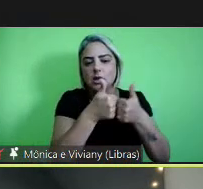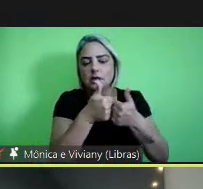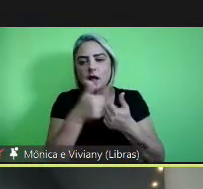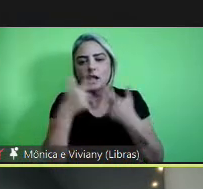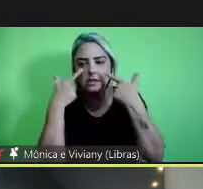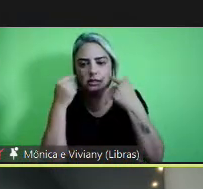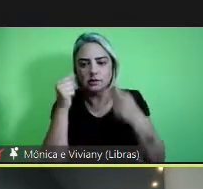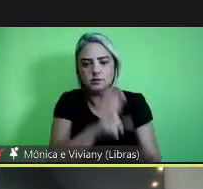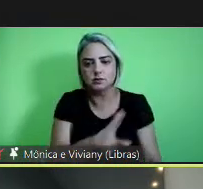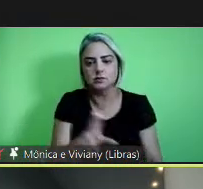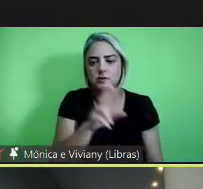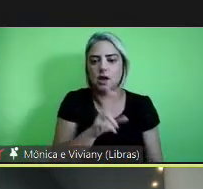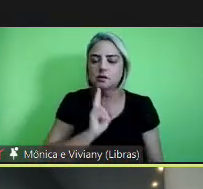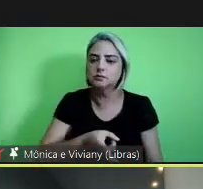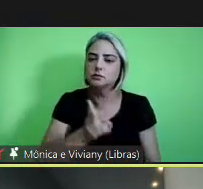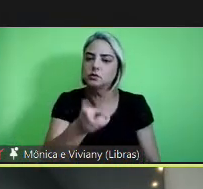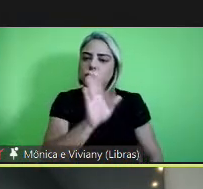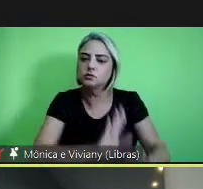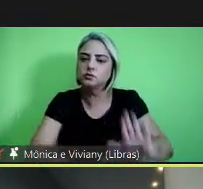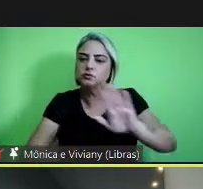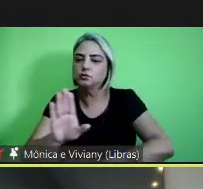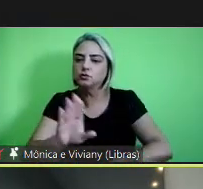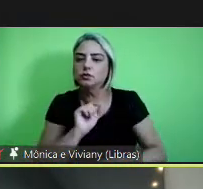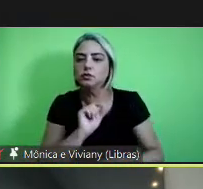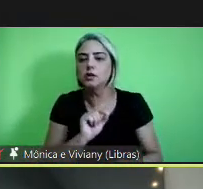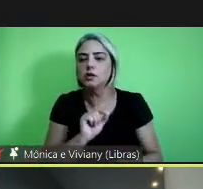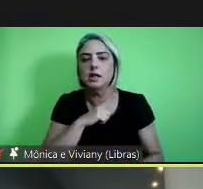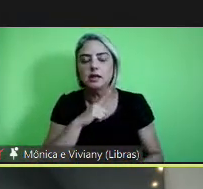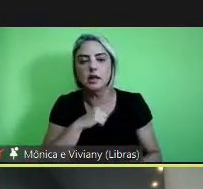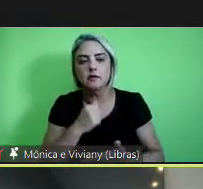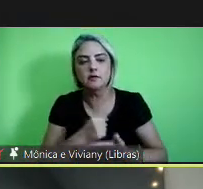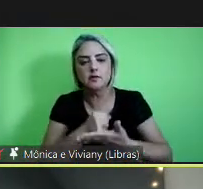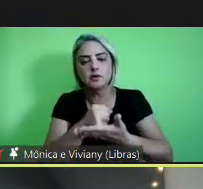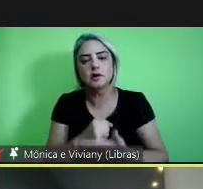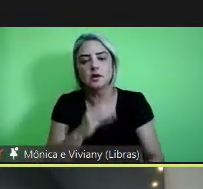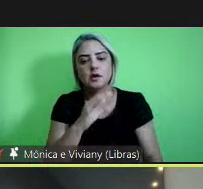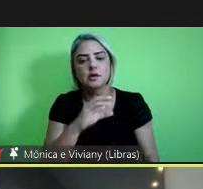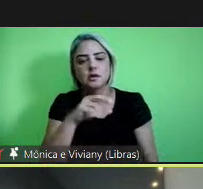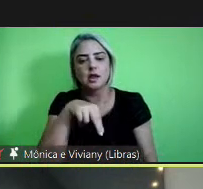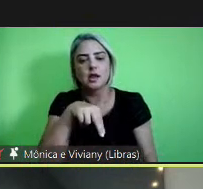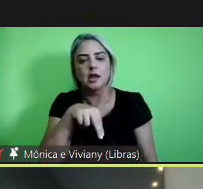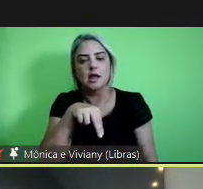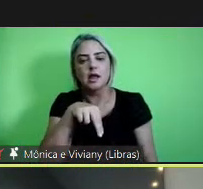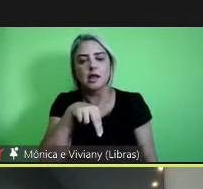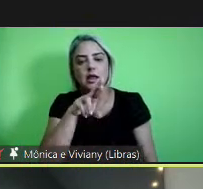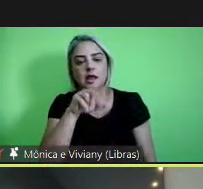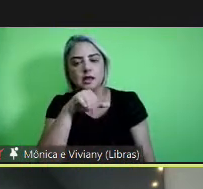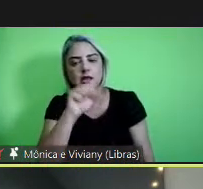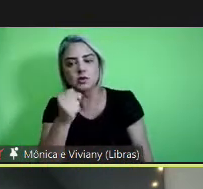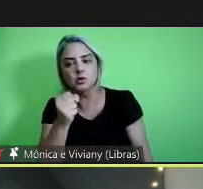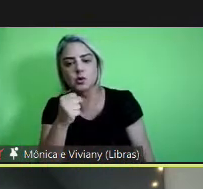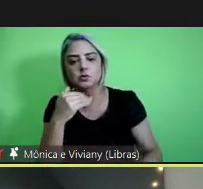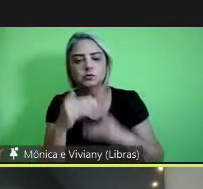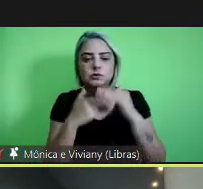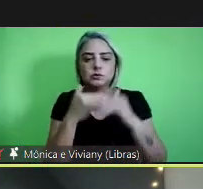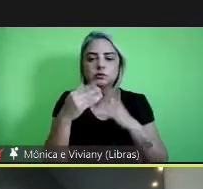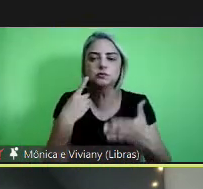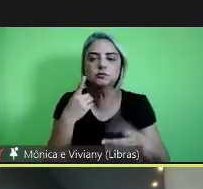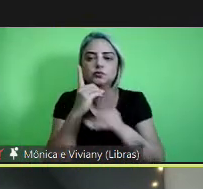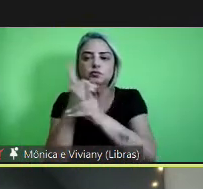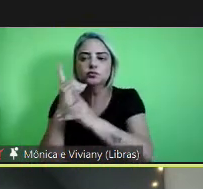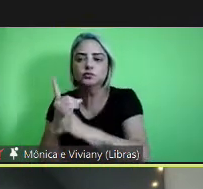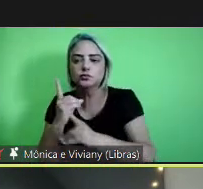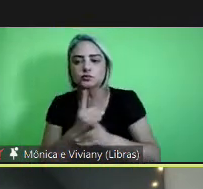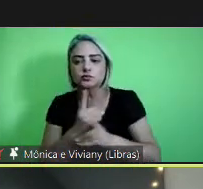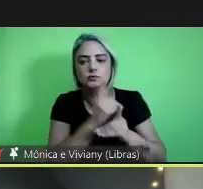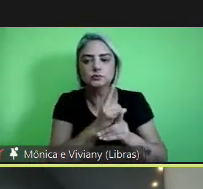the guidelines of PAN and for the follow-up, and we had the support of CRN8